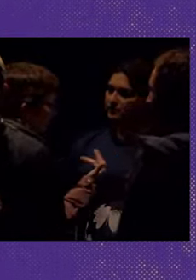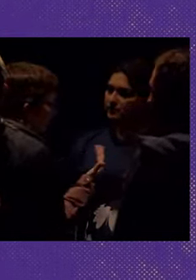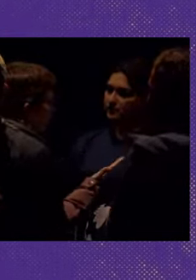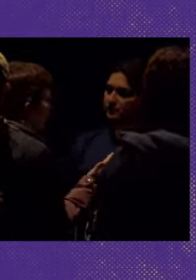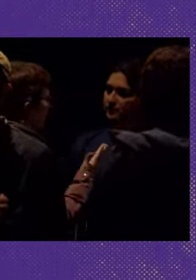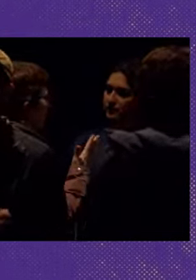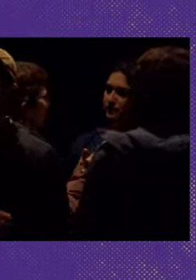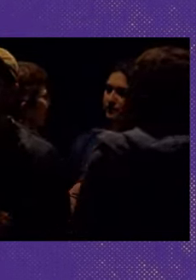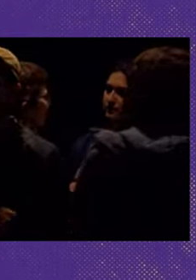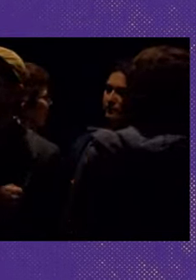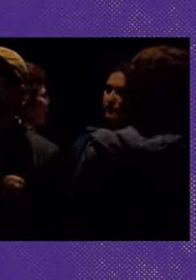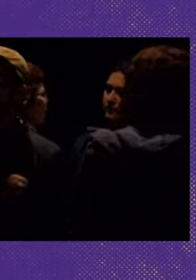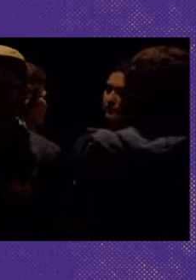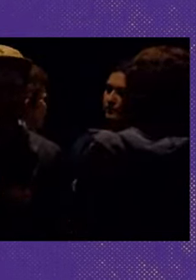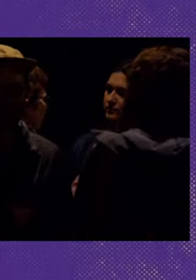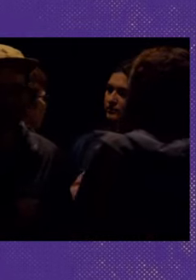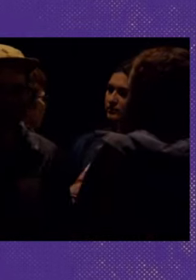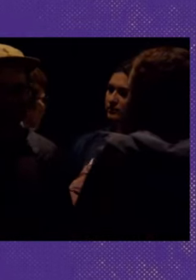Thank you.